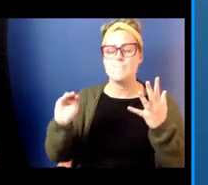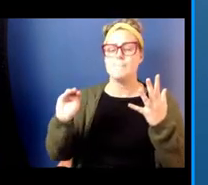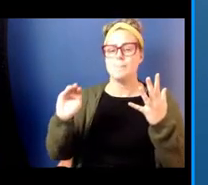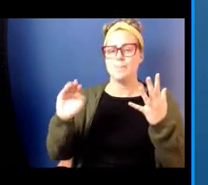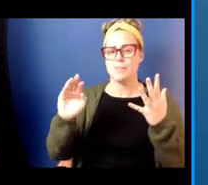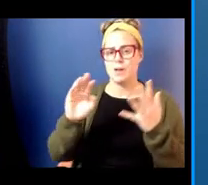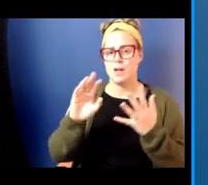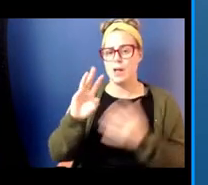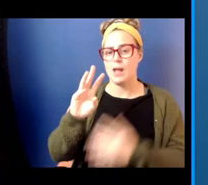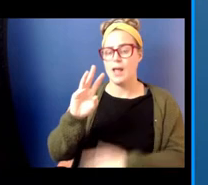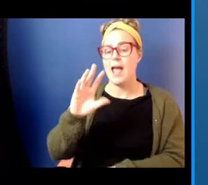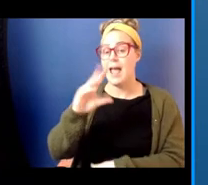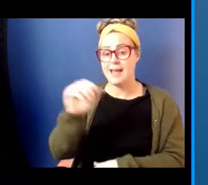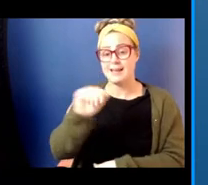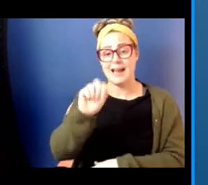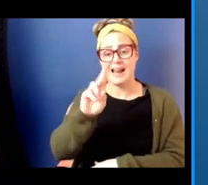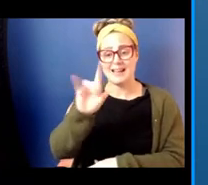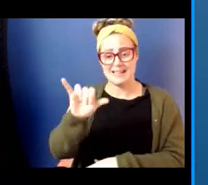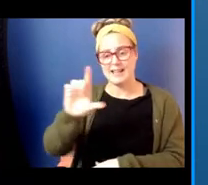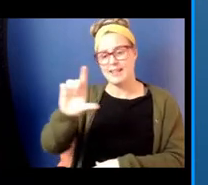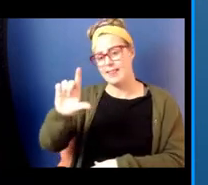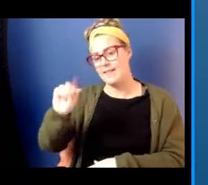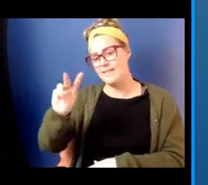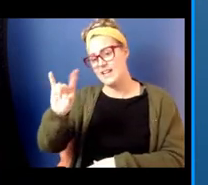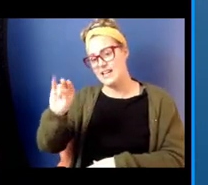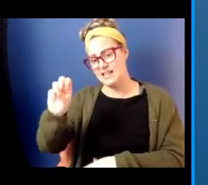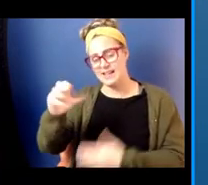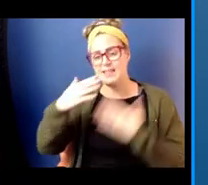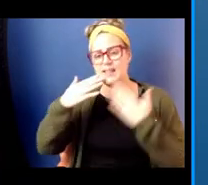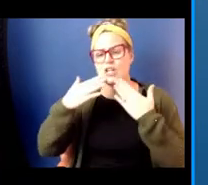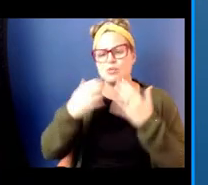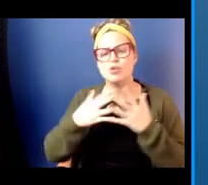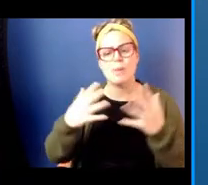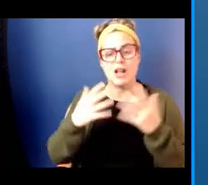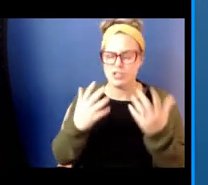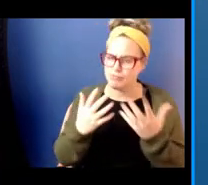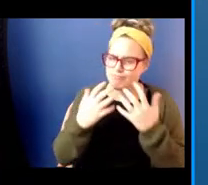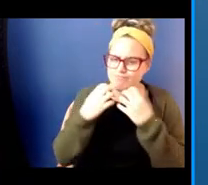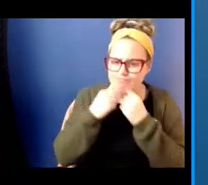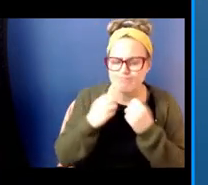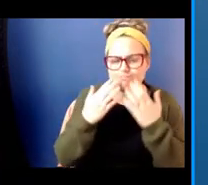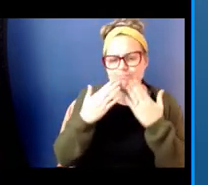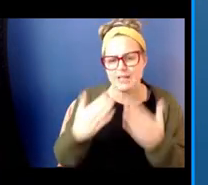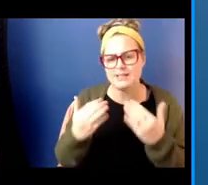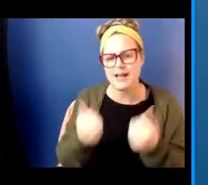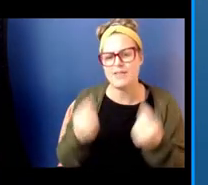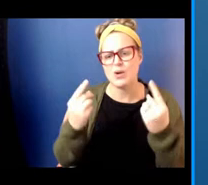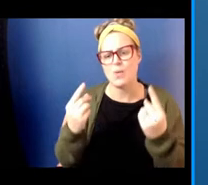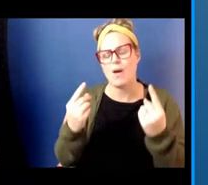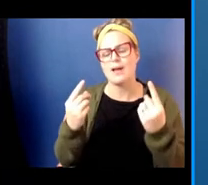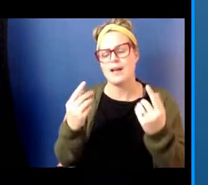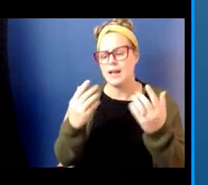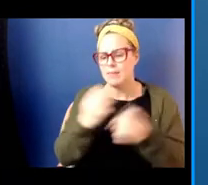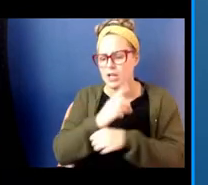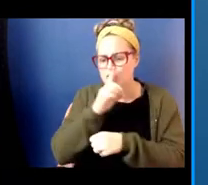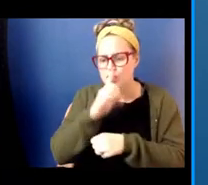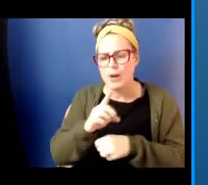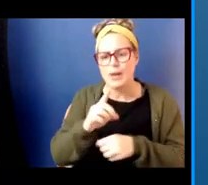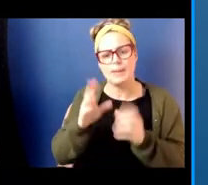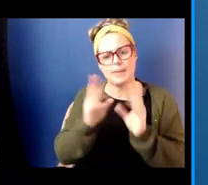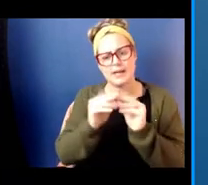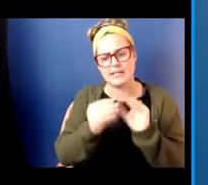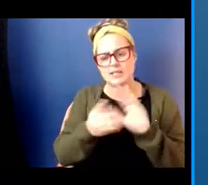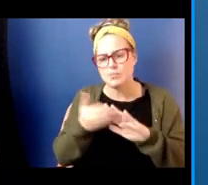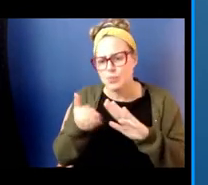to make sure our meetings run smoothly and fairly if you have any questions about the rules and bylaws committee whose work